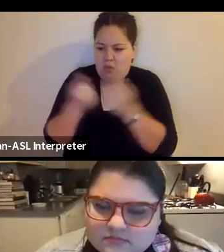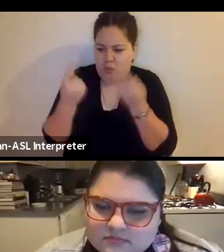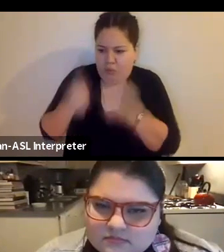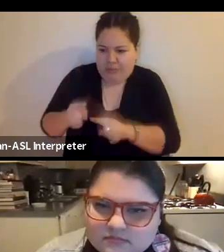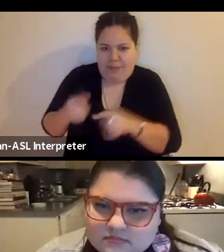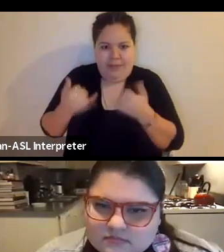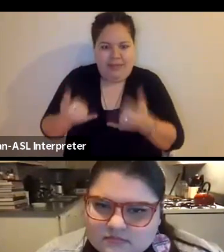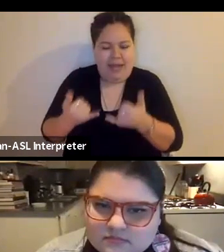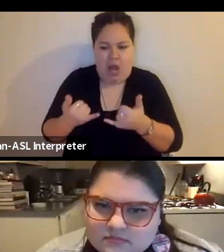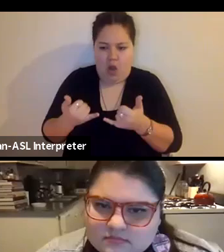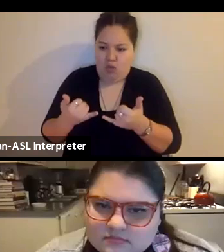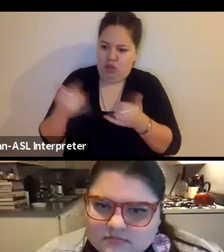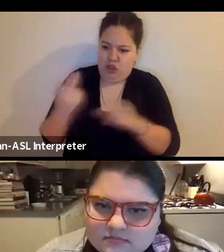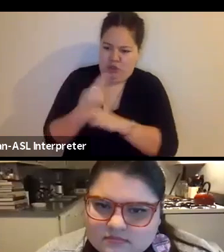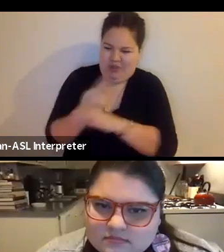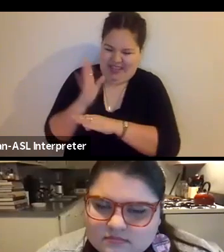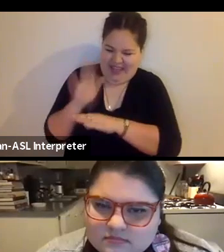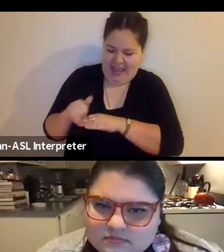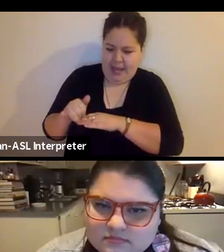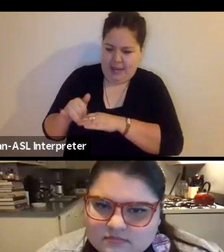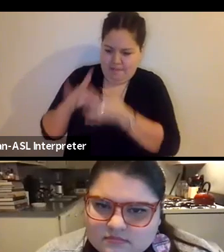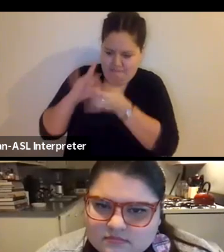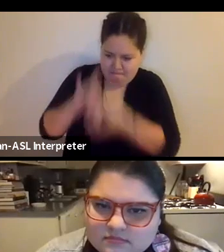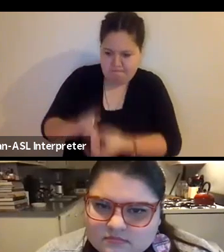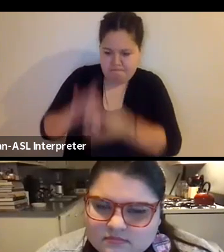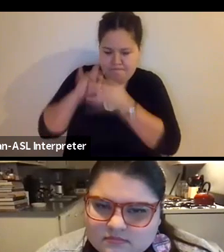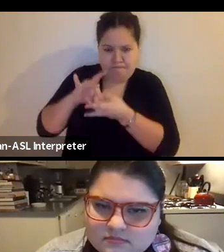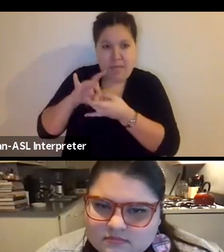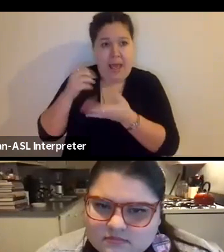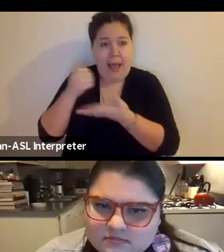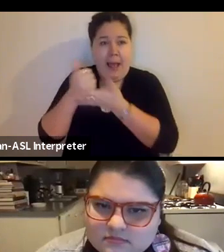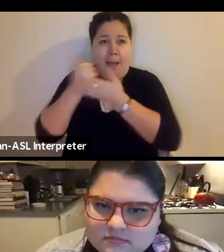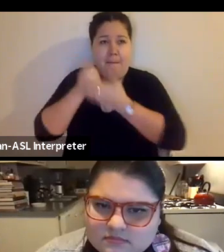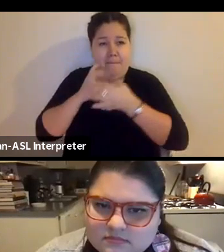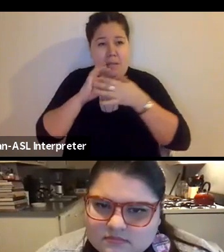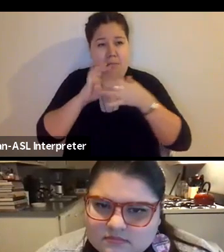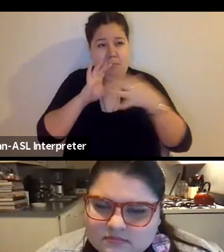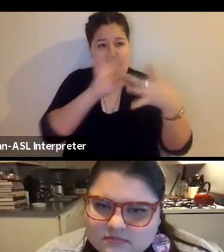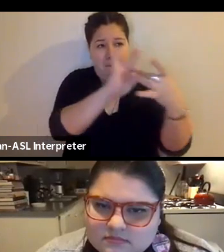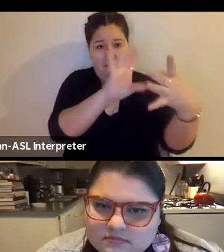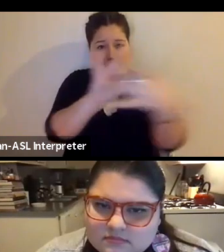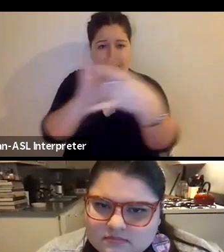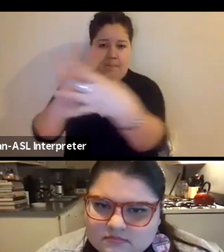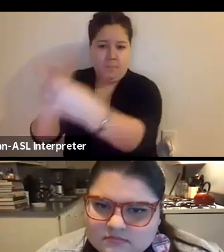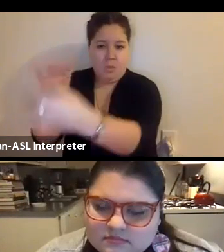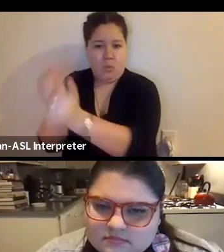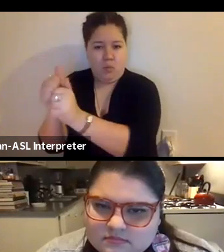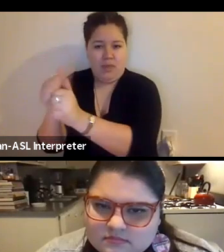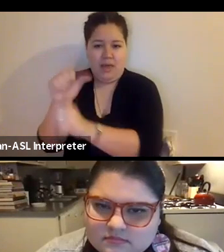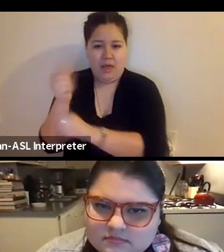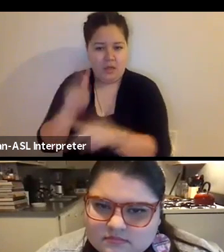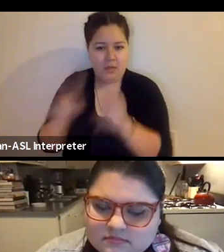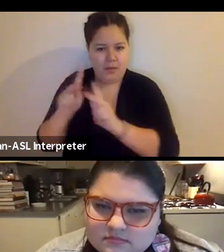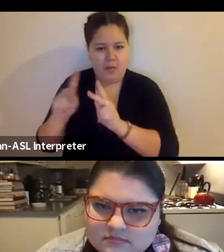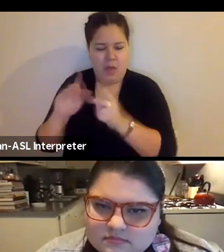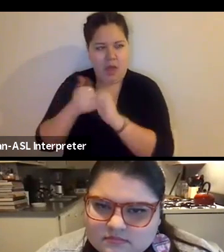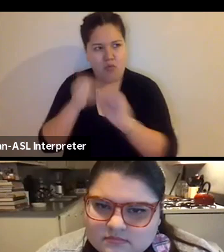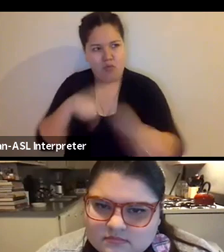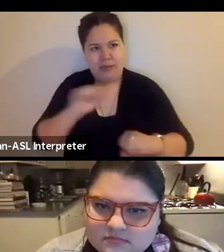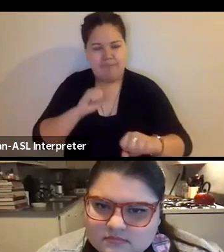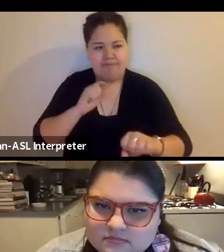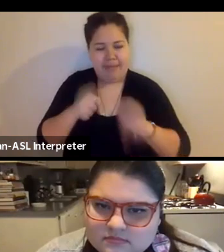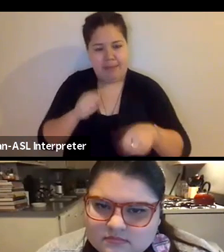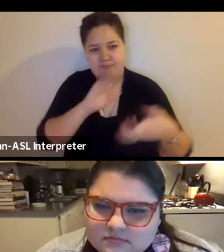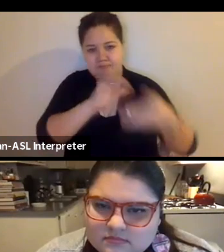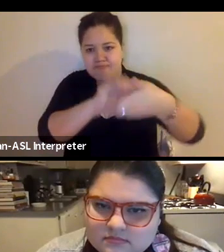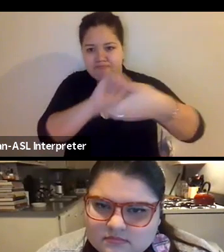And like going back to this, well, actually, no, I'm gonna continue to follow this a different wave. So